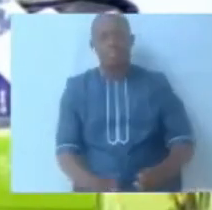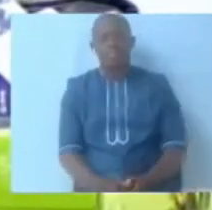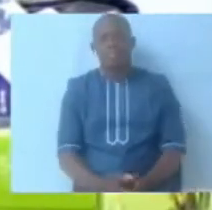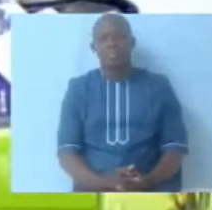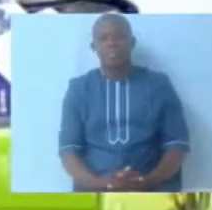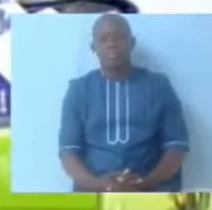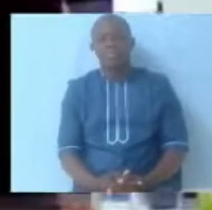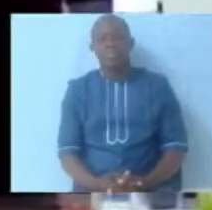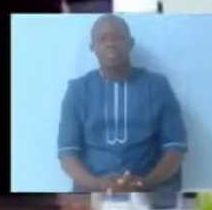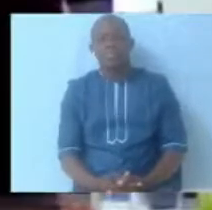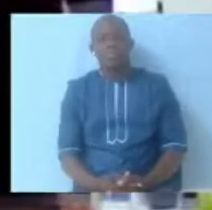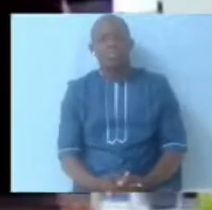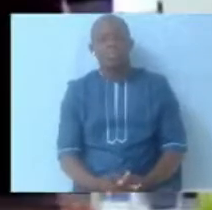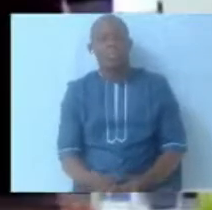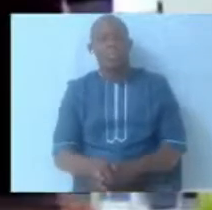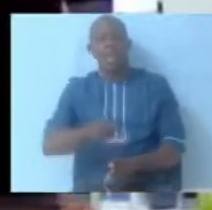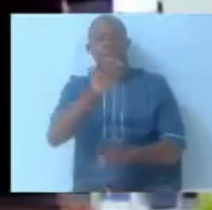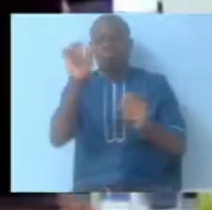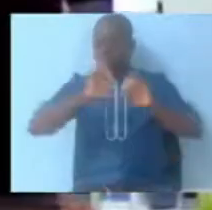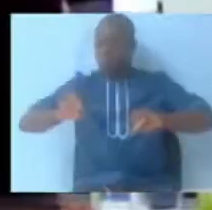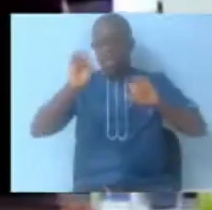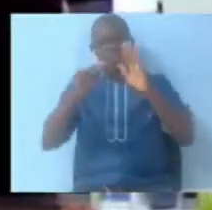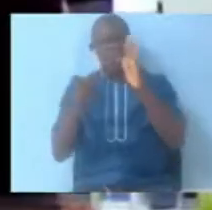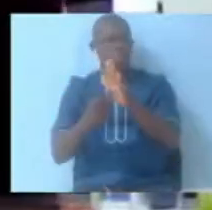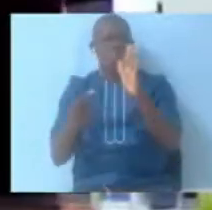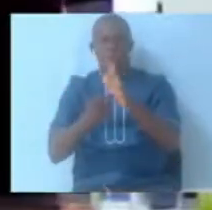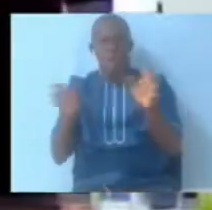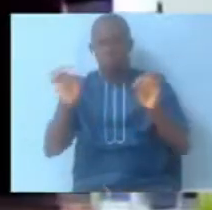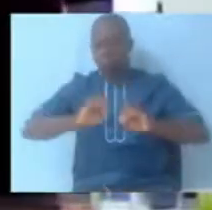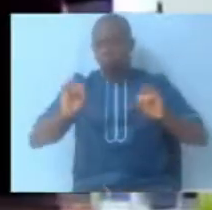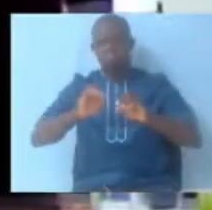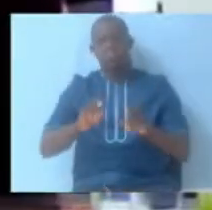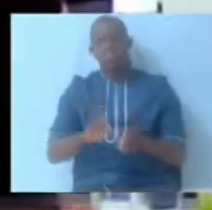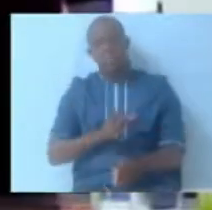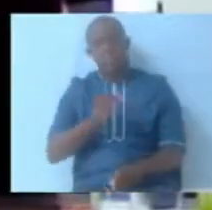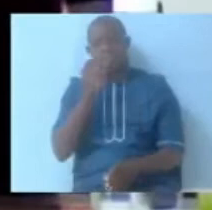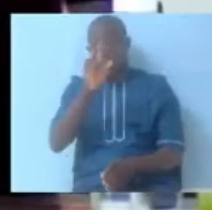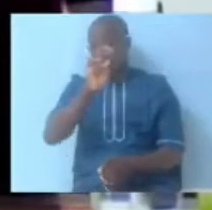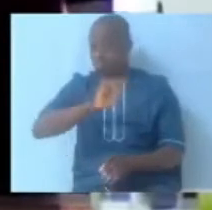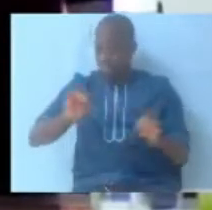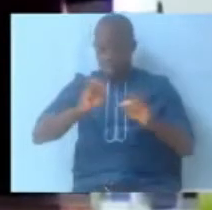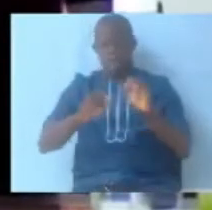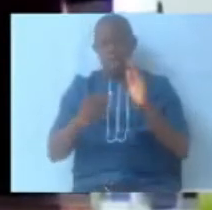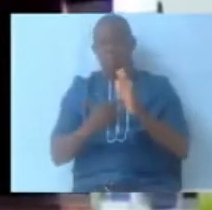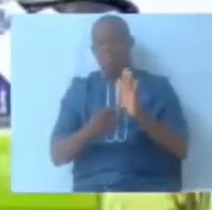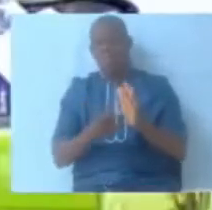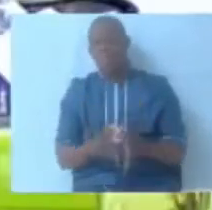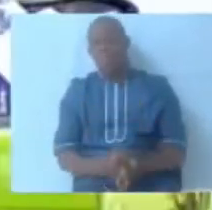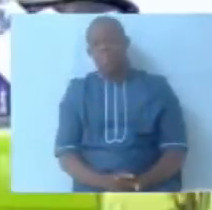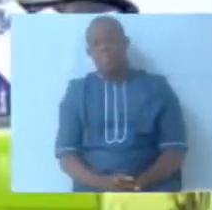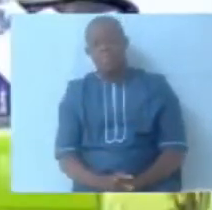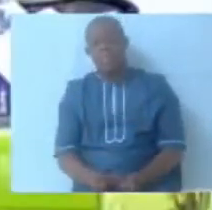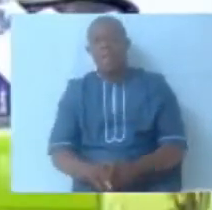kono le wutumo. But nothing of substance happened. Nothing of substance. Bara manke kukumati. So I